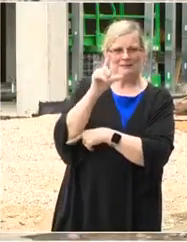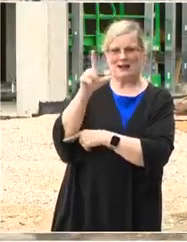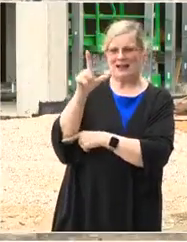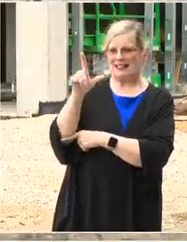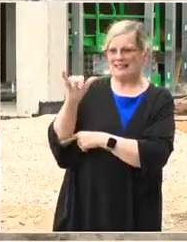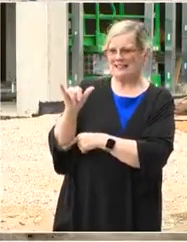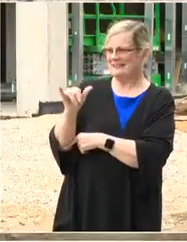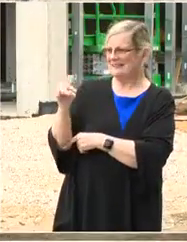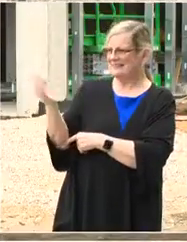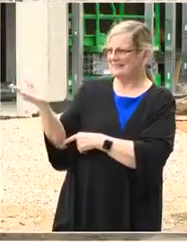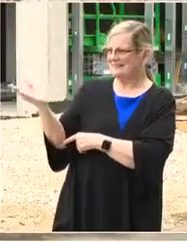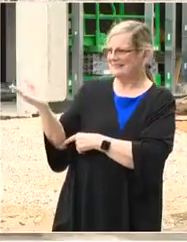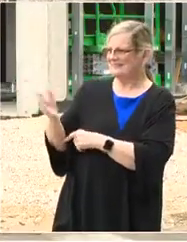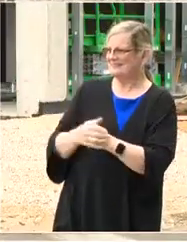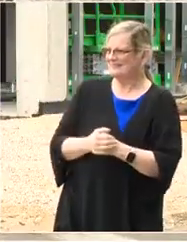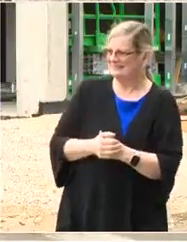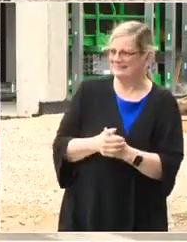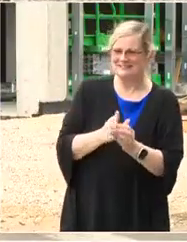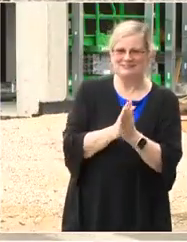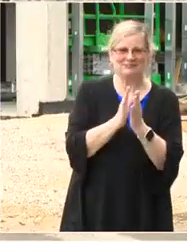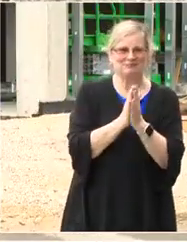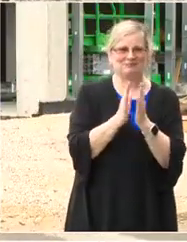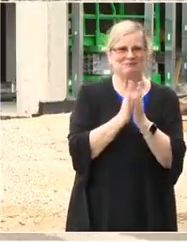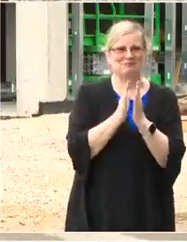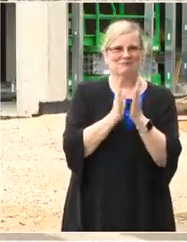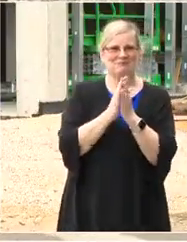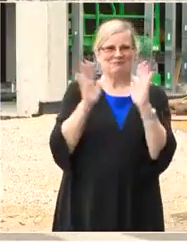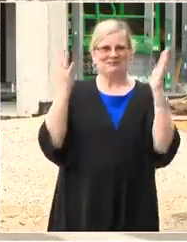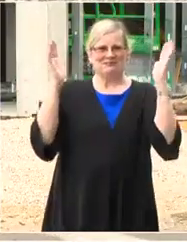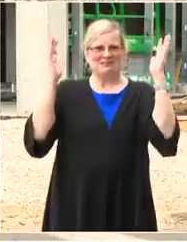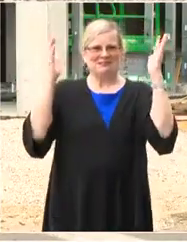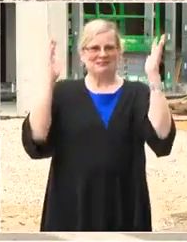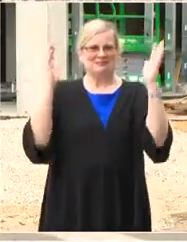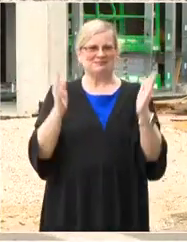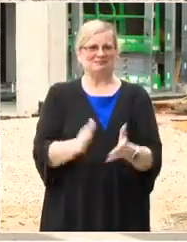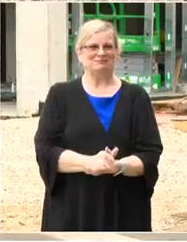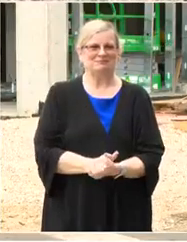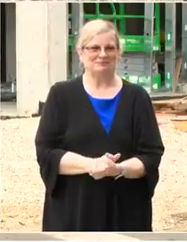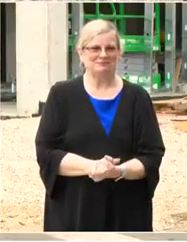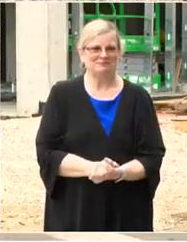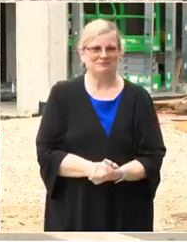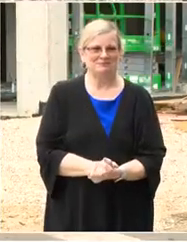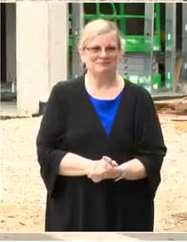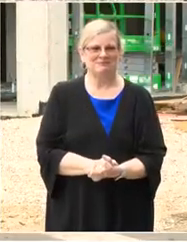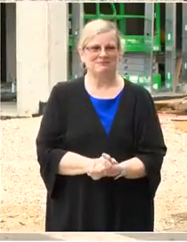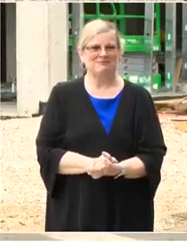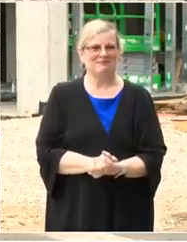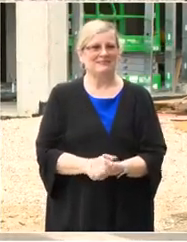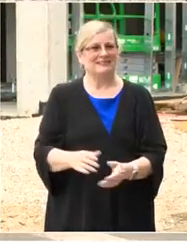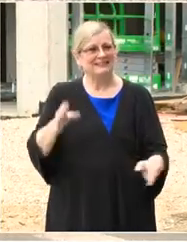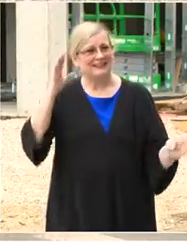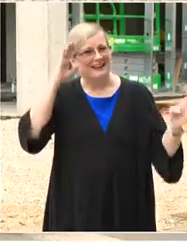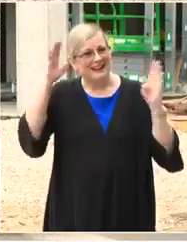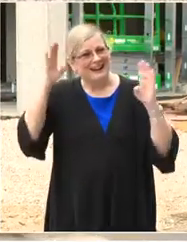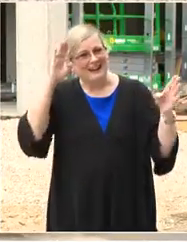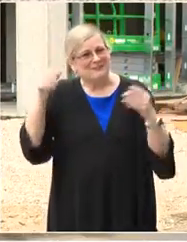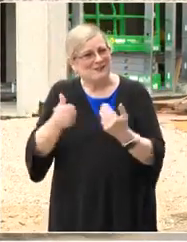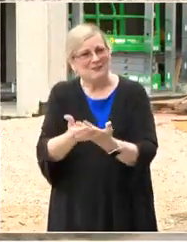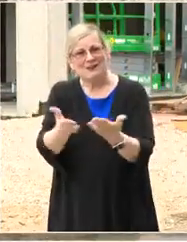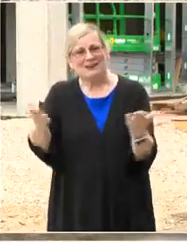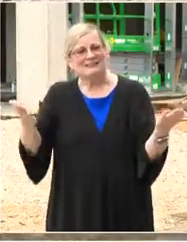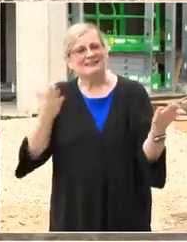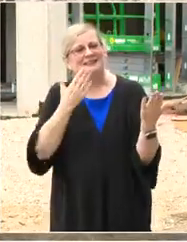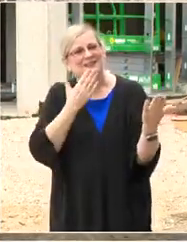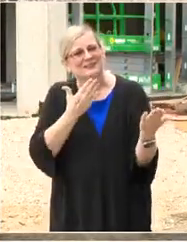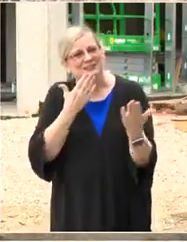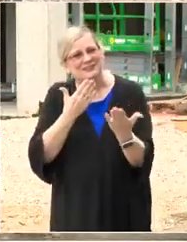Development. Yeah. I got caught up. Thank you. Well, hello, everyone. Thank you so